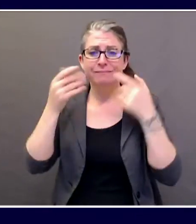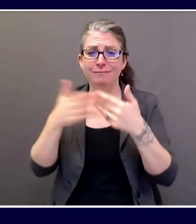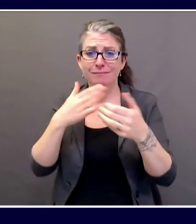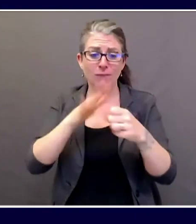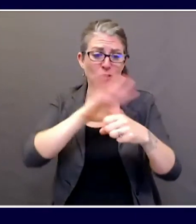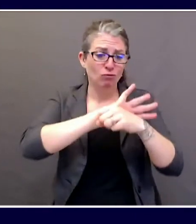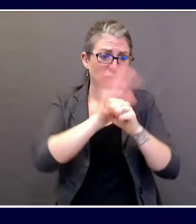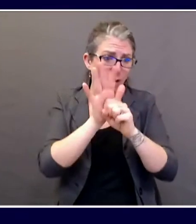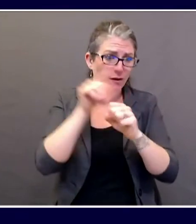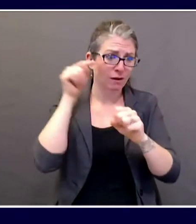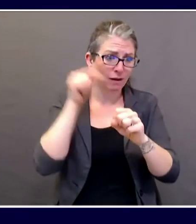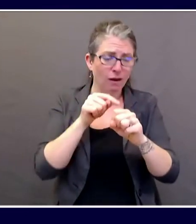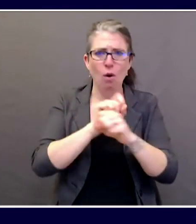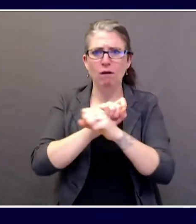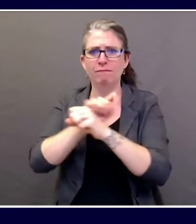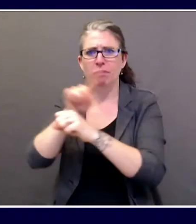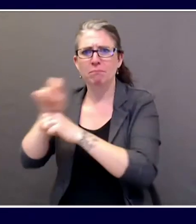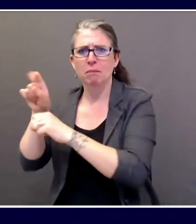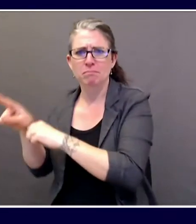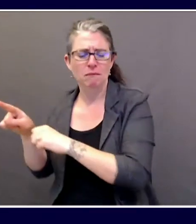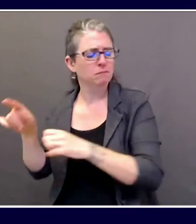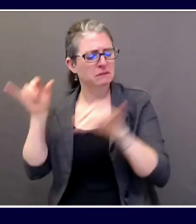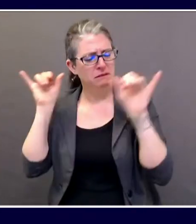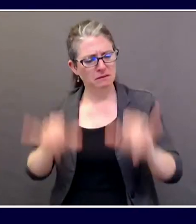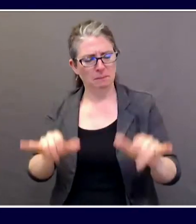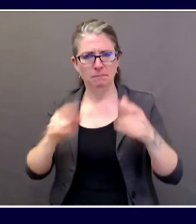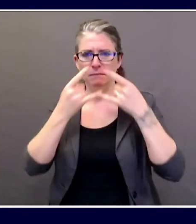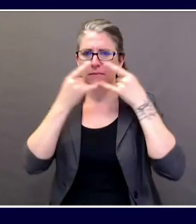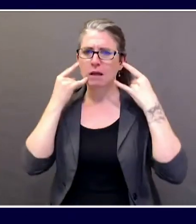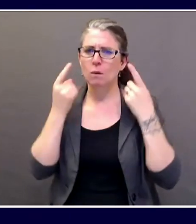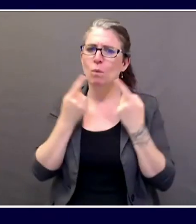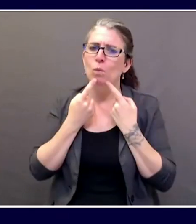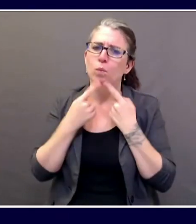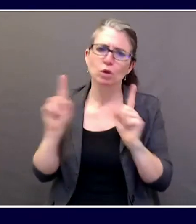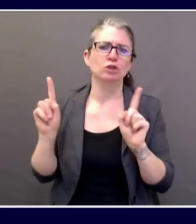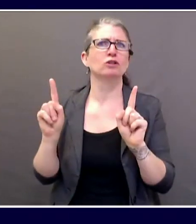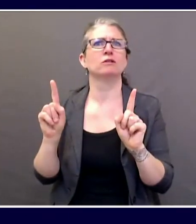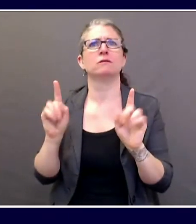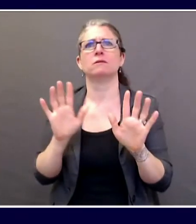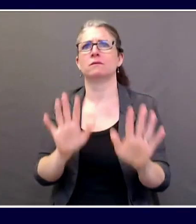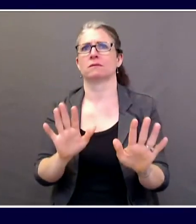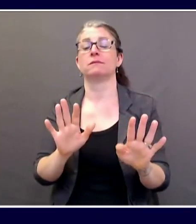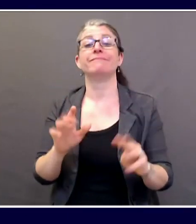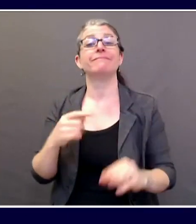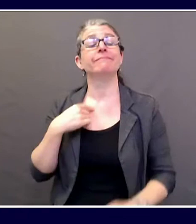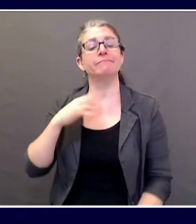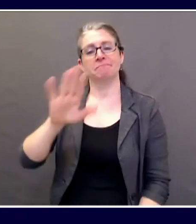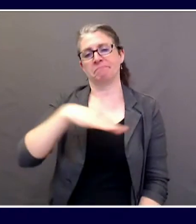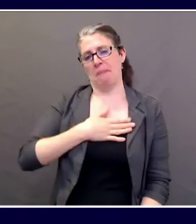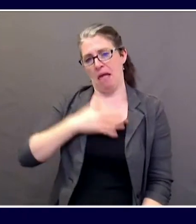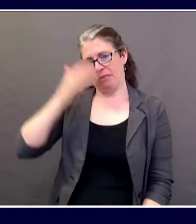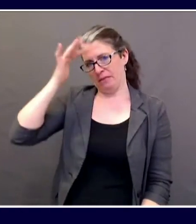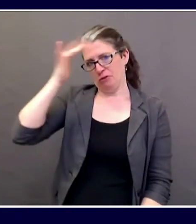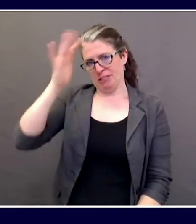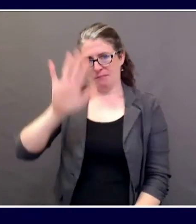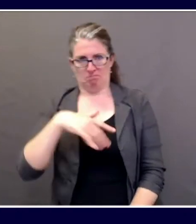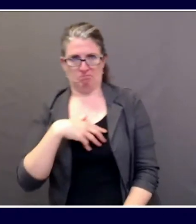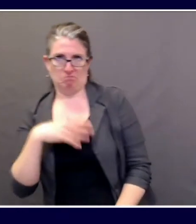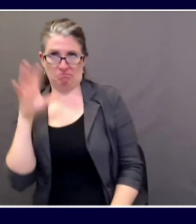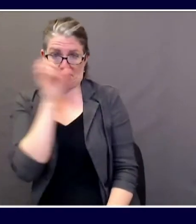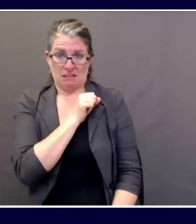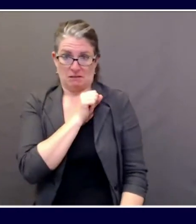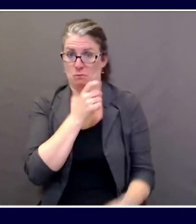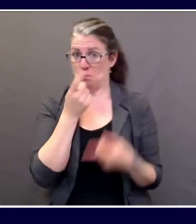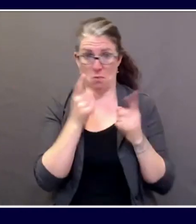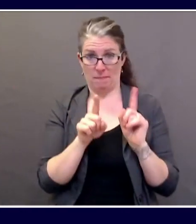happening is, I think, younger folks are getting together, they haven't been vaccinated yet, They may not be wearing a mask because they're hanging out